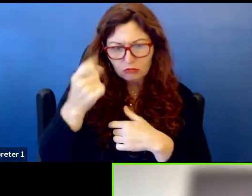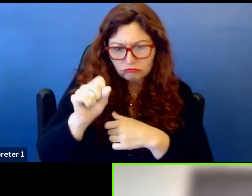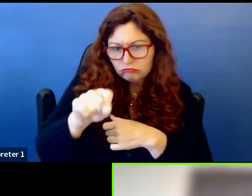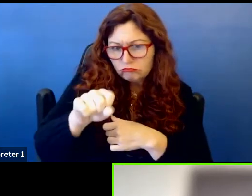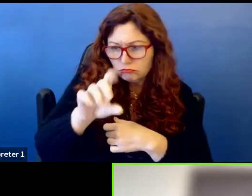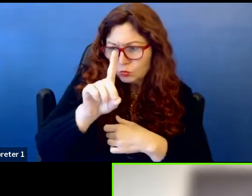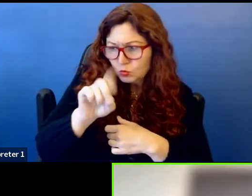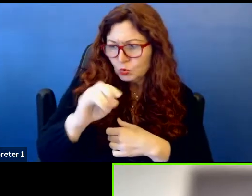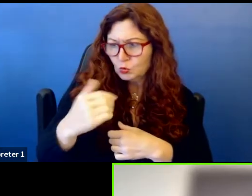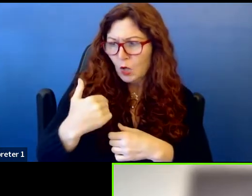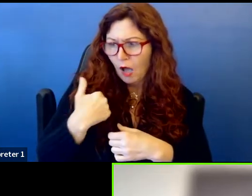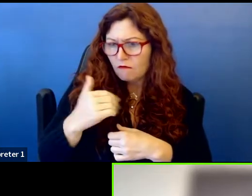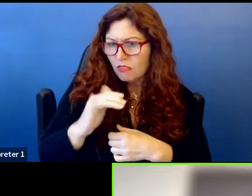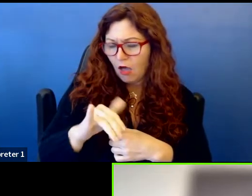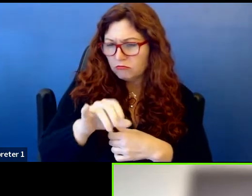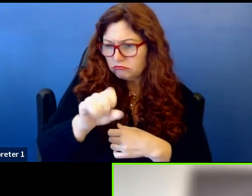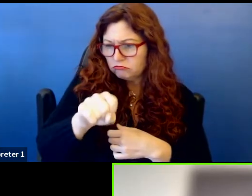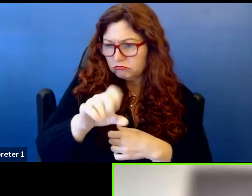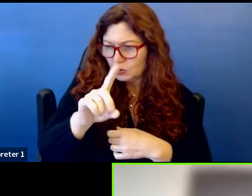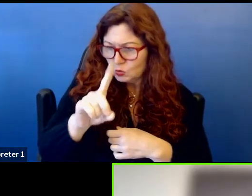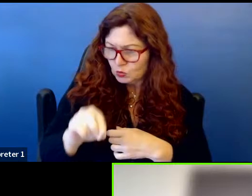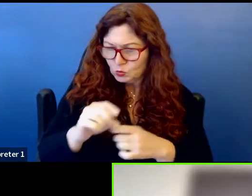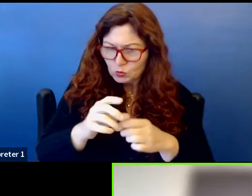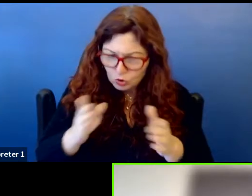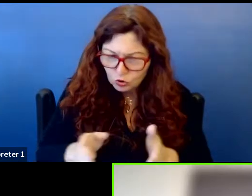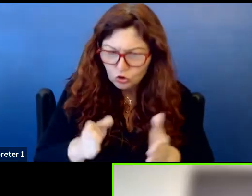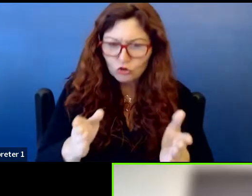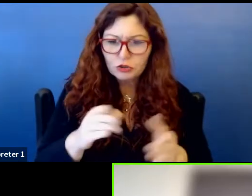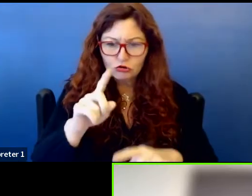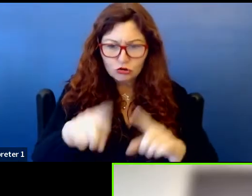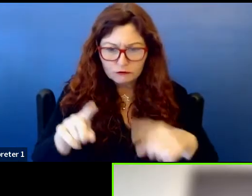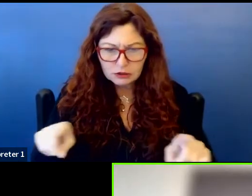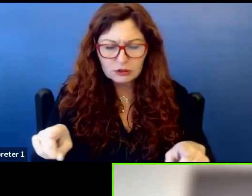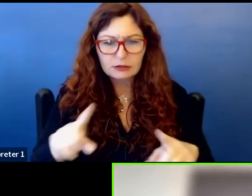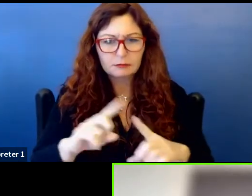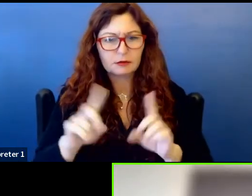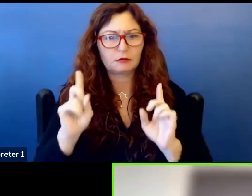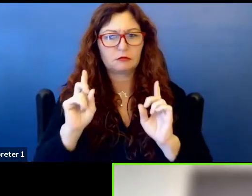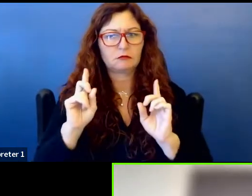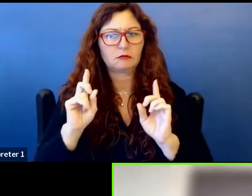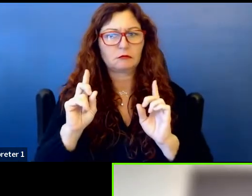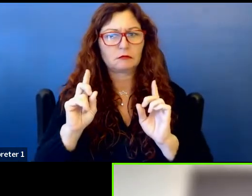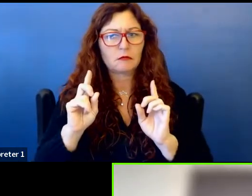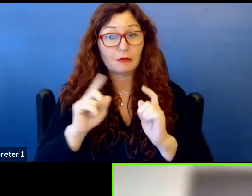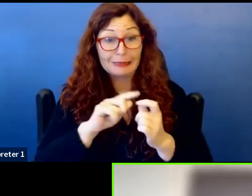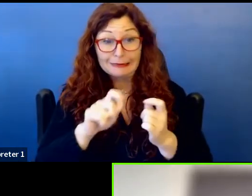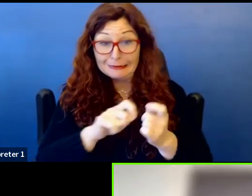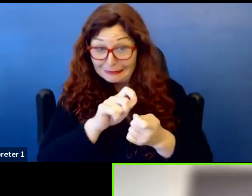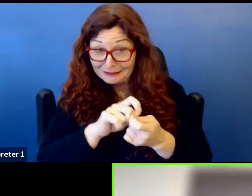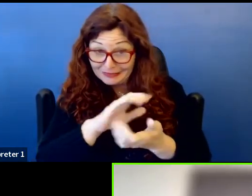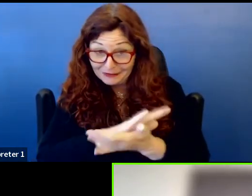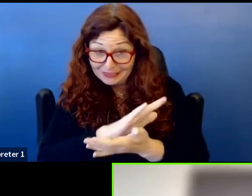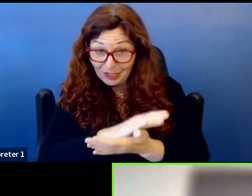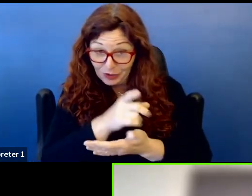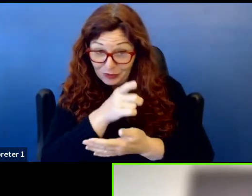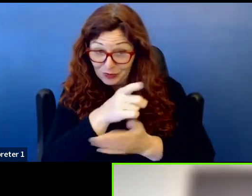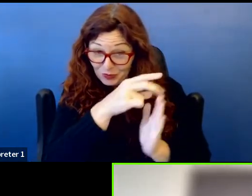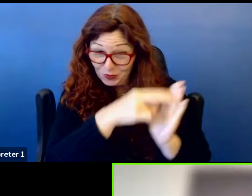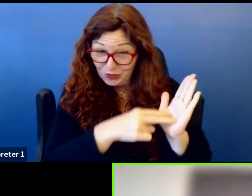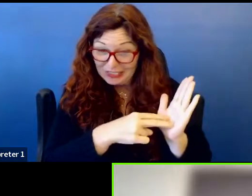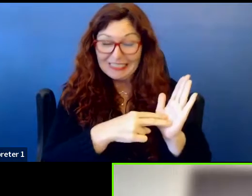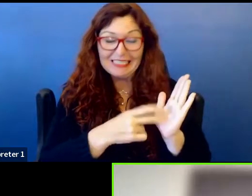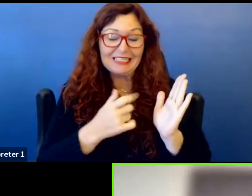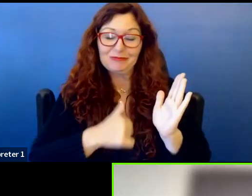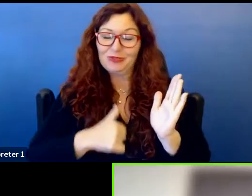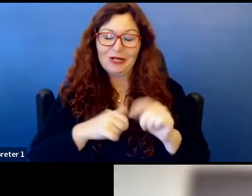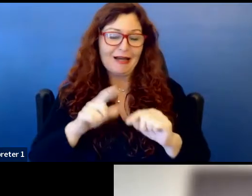we do and you know encourage diversity and participation but i don't know the documents that you're referring to specifically so it's hard for me to respond